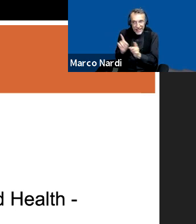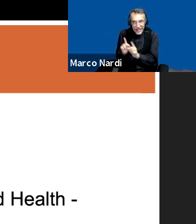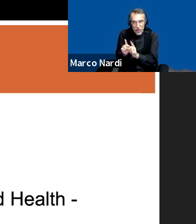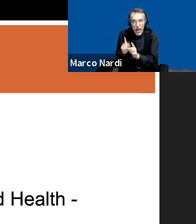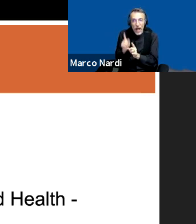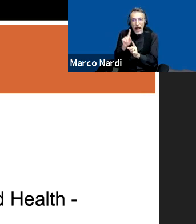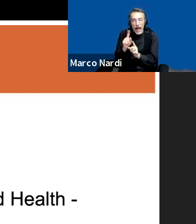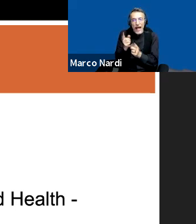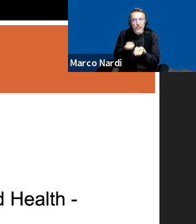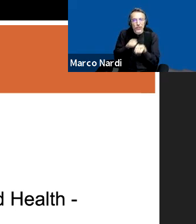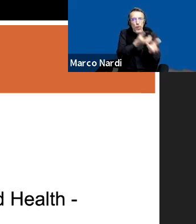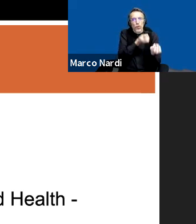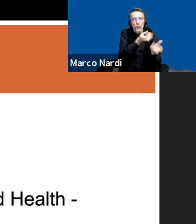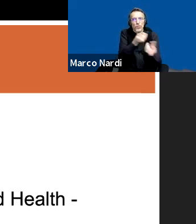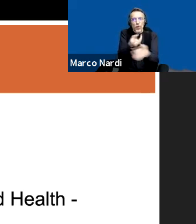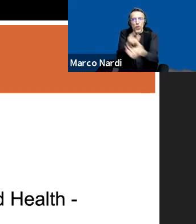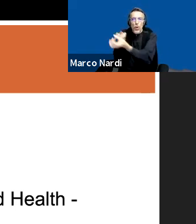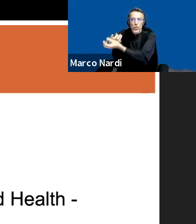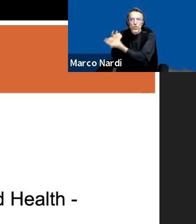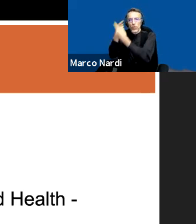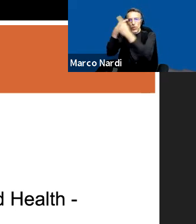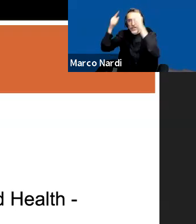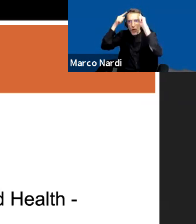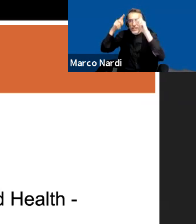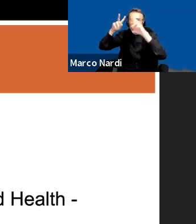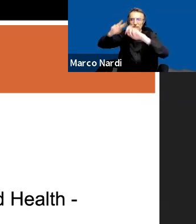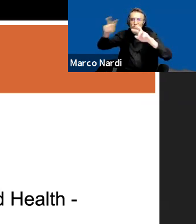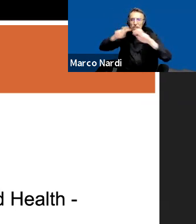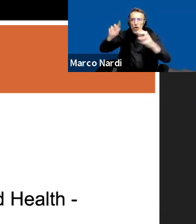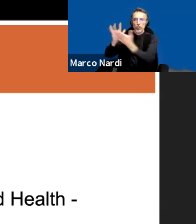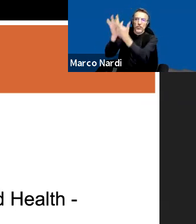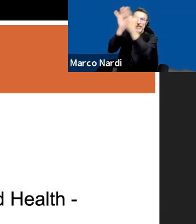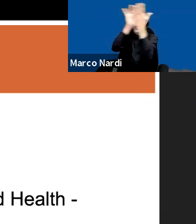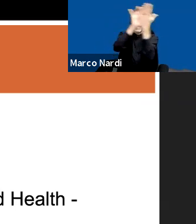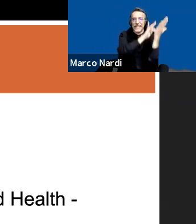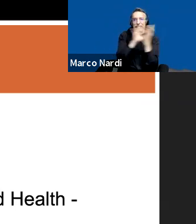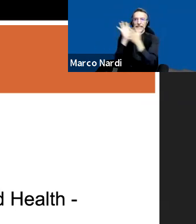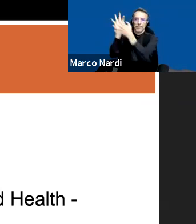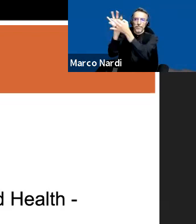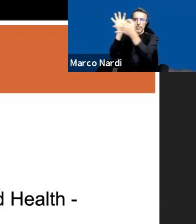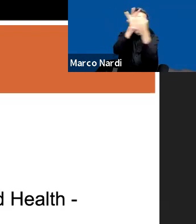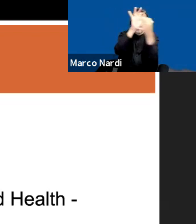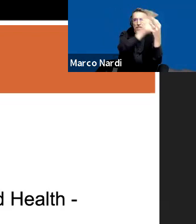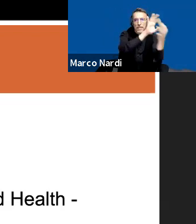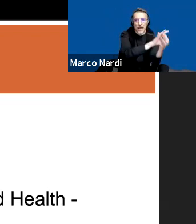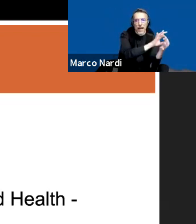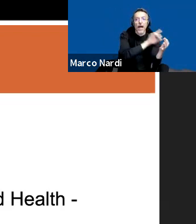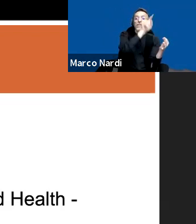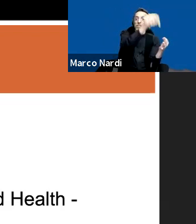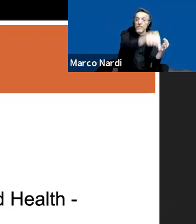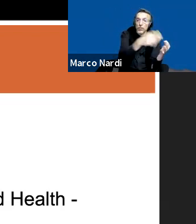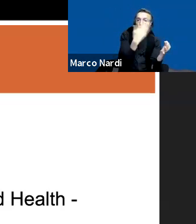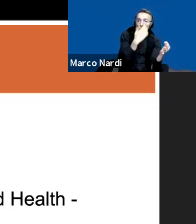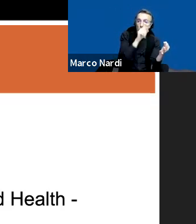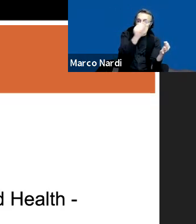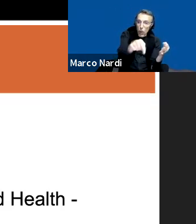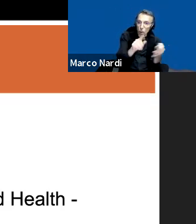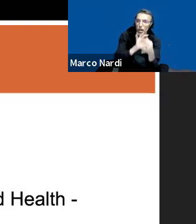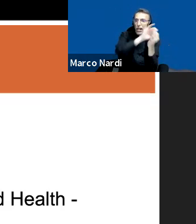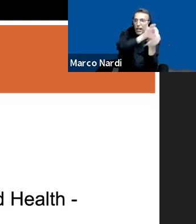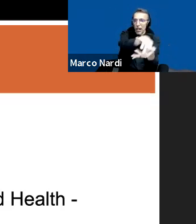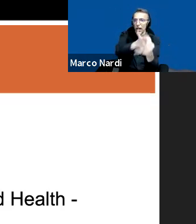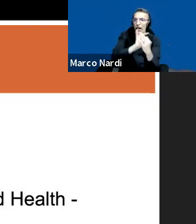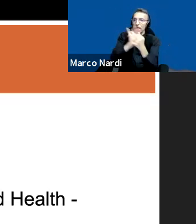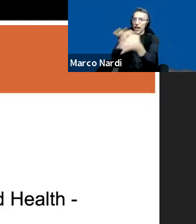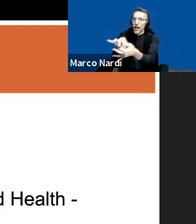contribution to a number of university level research centres that link into other schools. We've, over